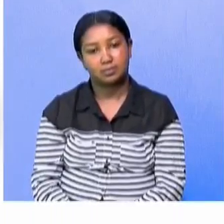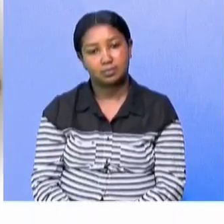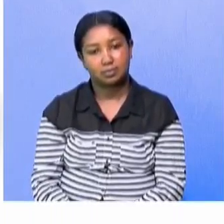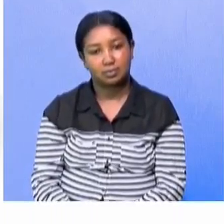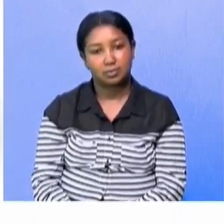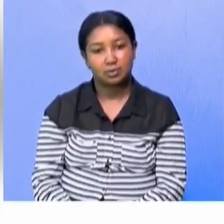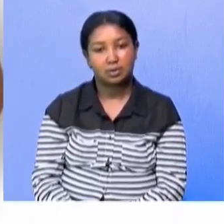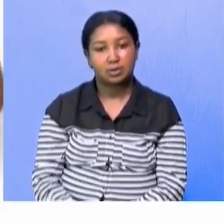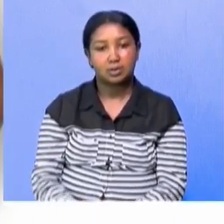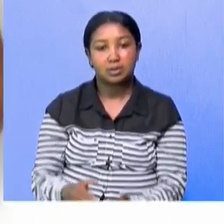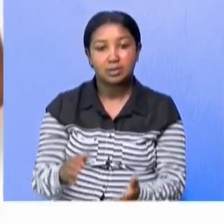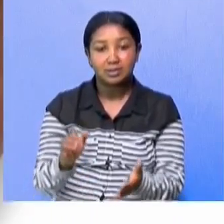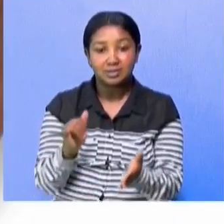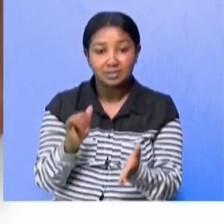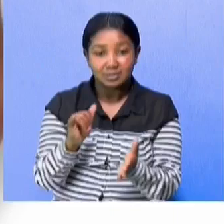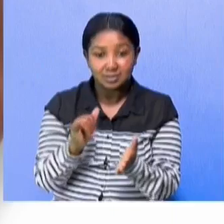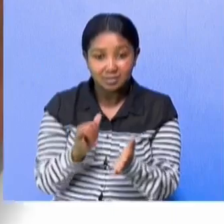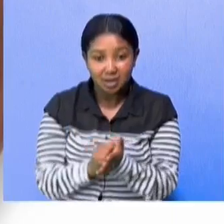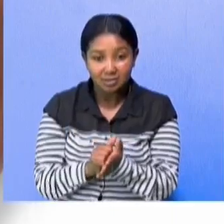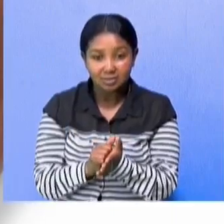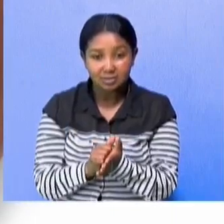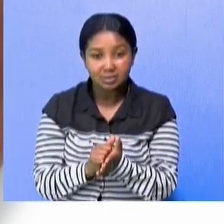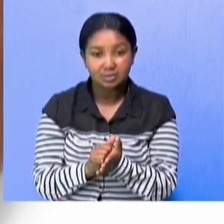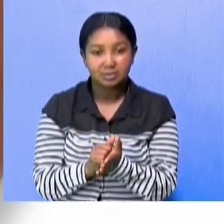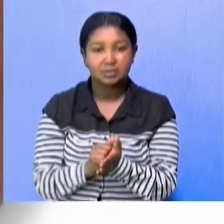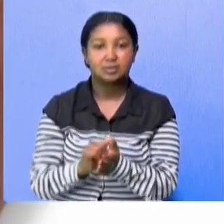That story